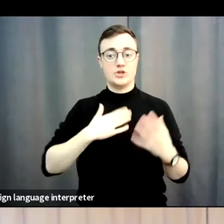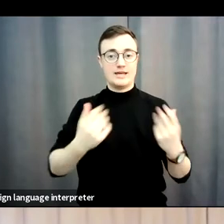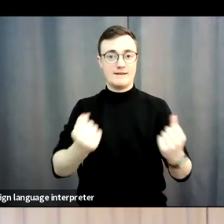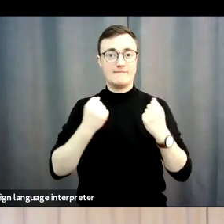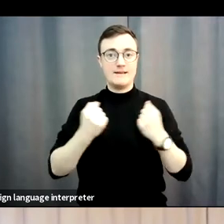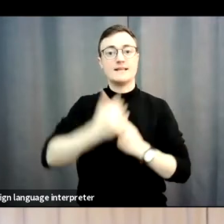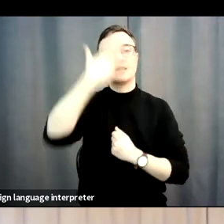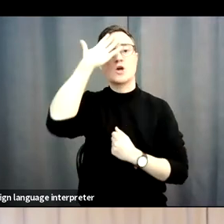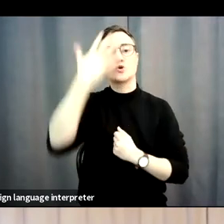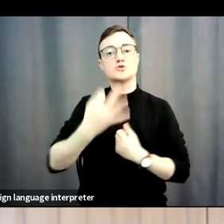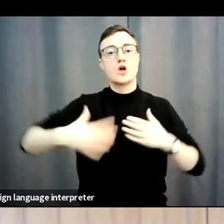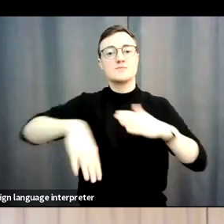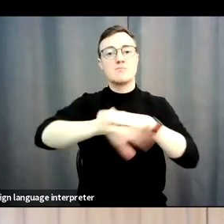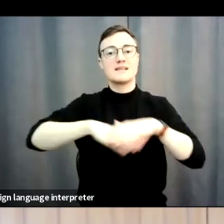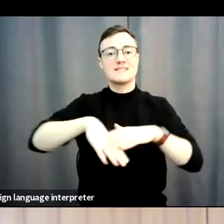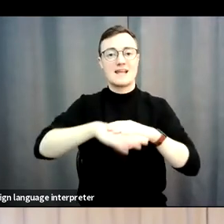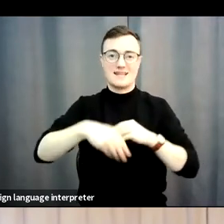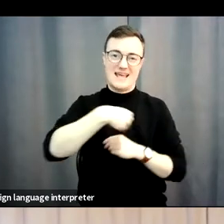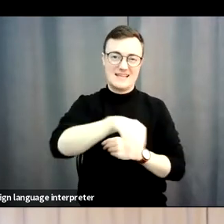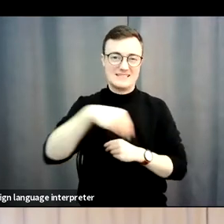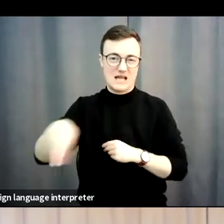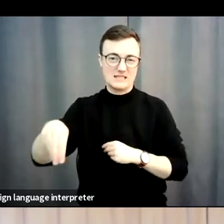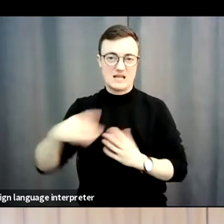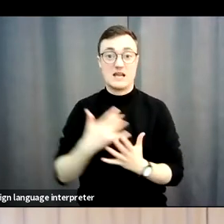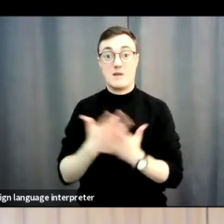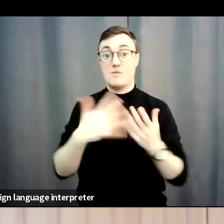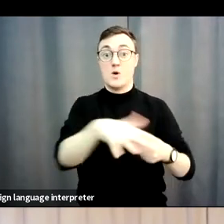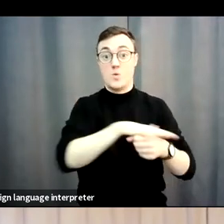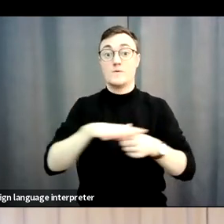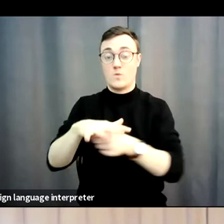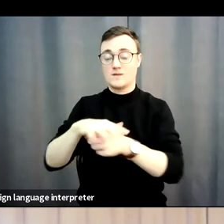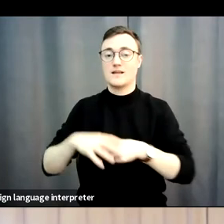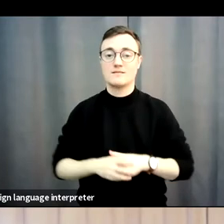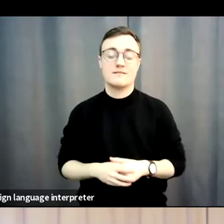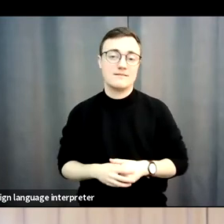with disabilities in several areas. Nonetheless, it's